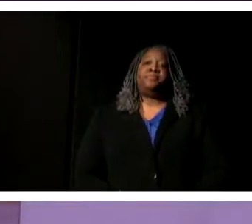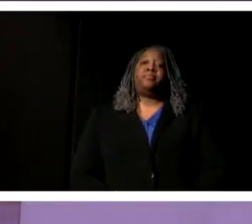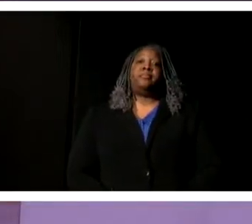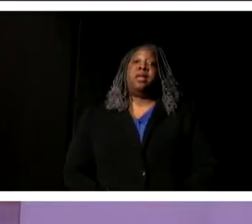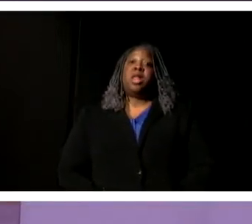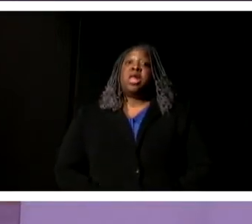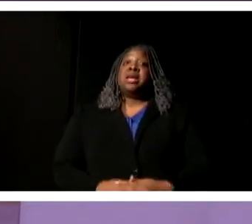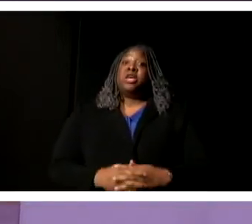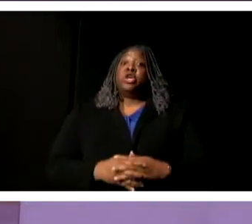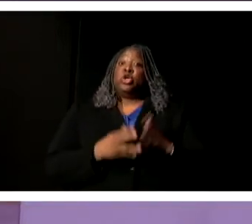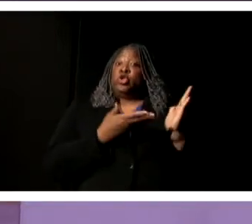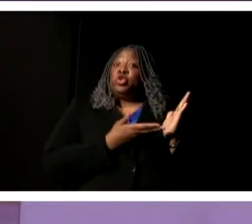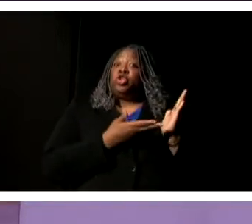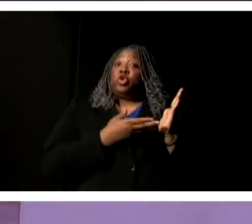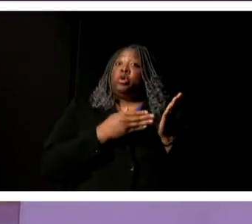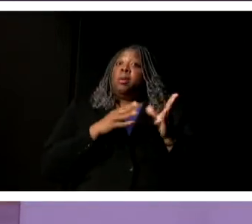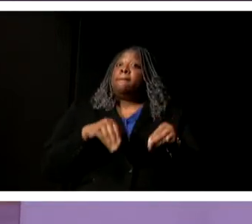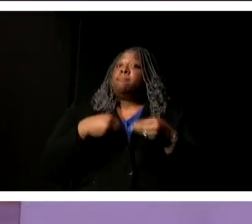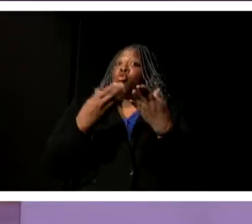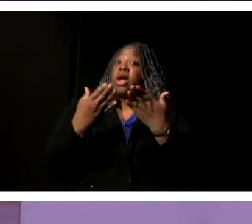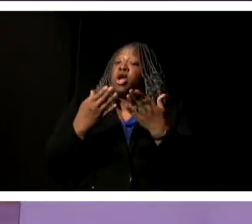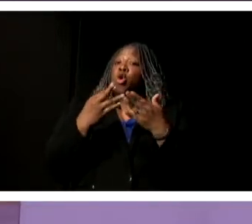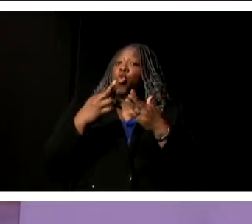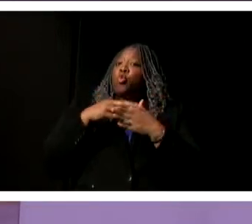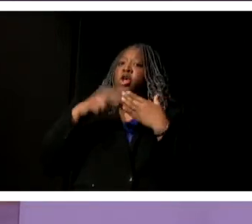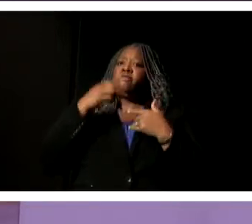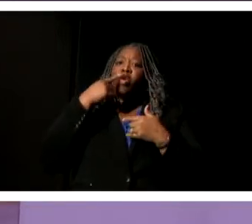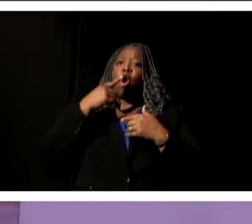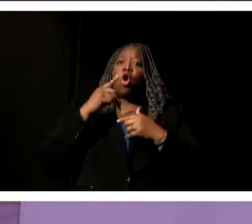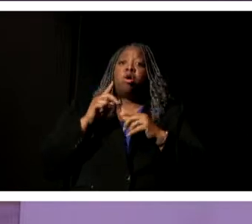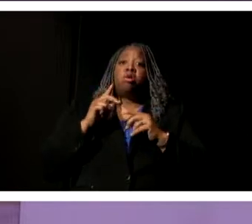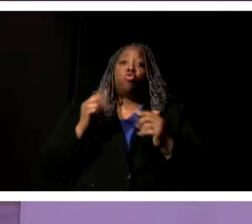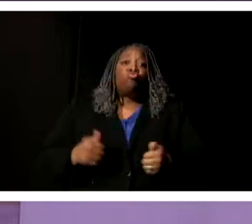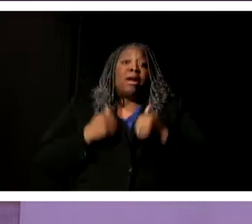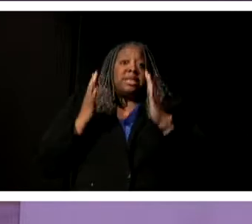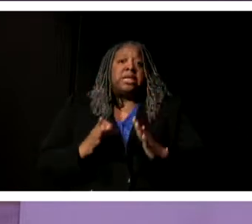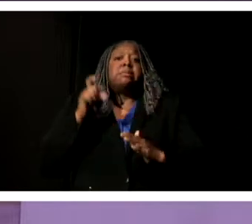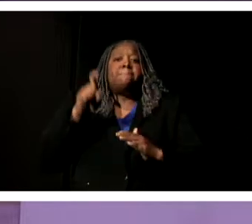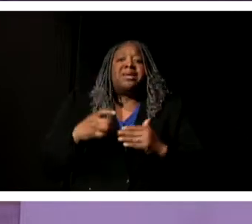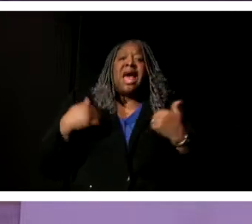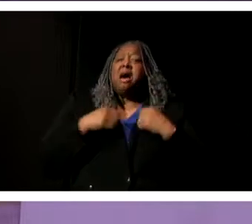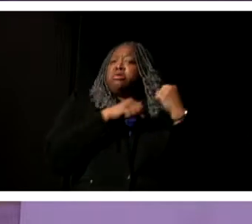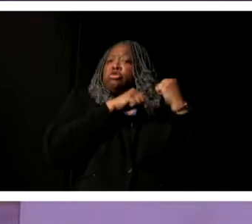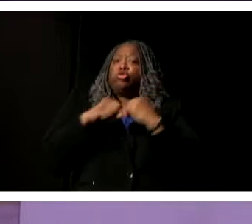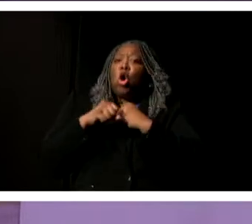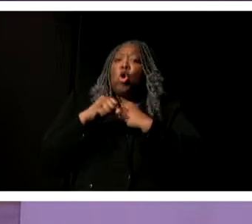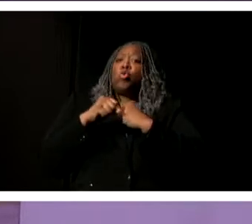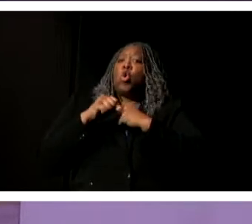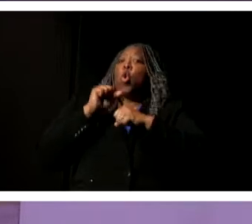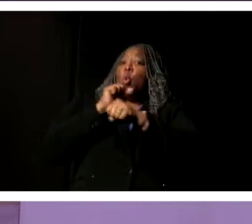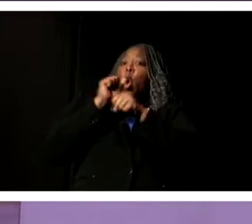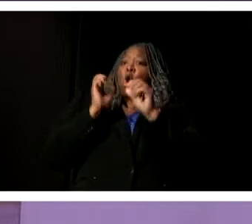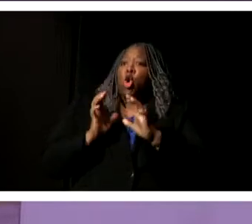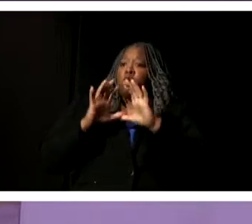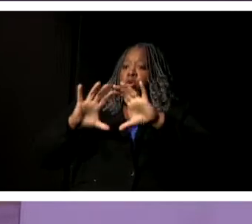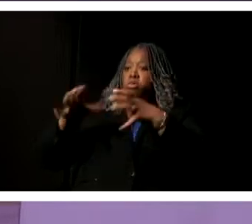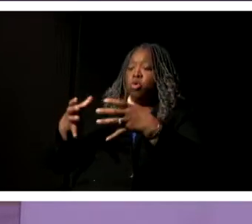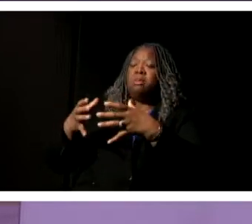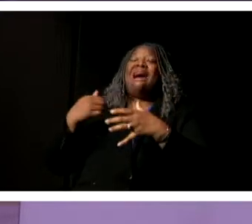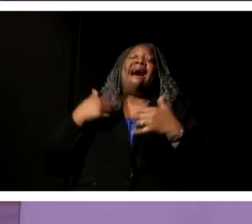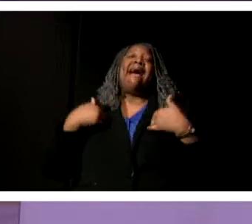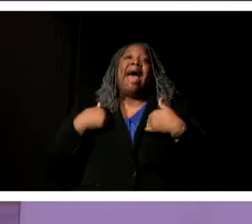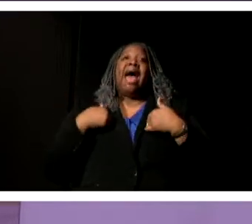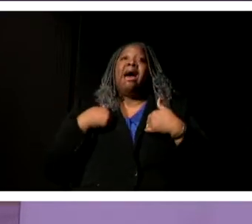To deliver these results for residents, we must have a strong employee base. While I have the privilege and